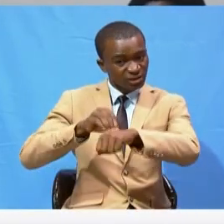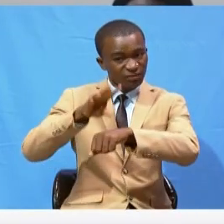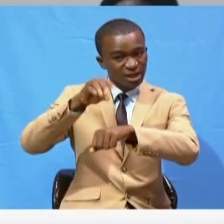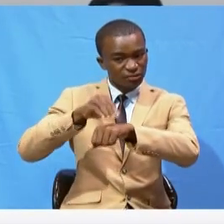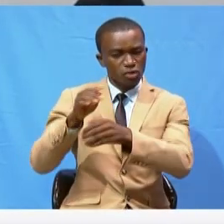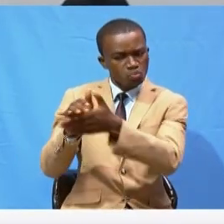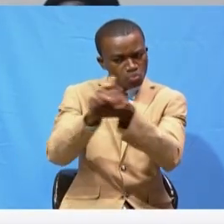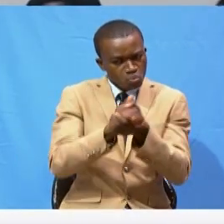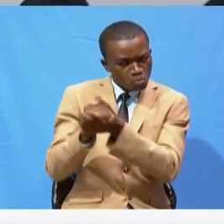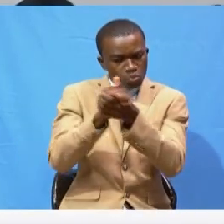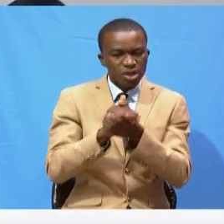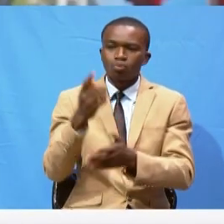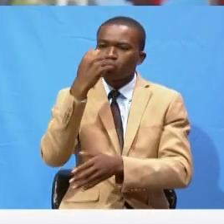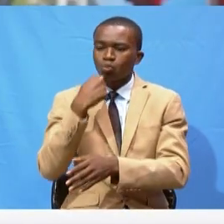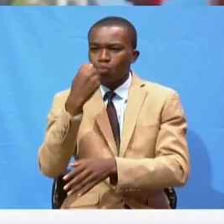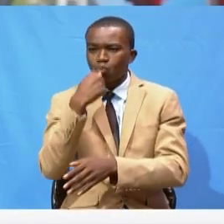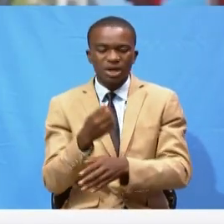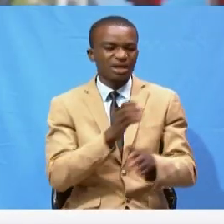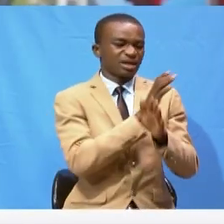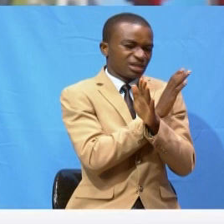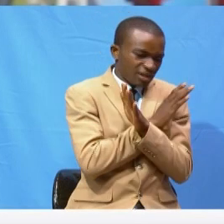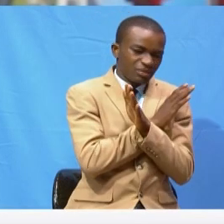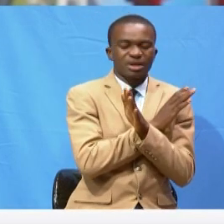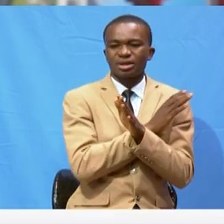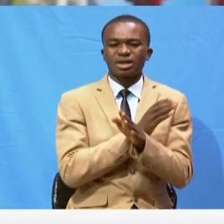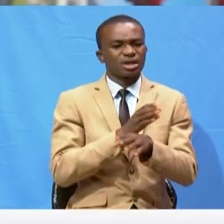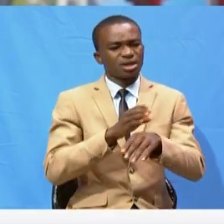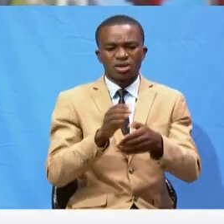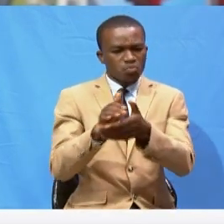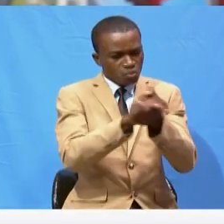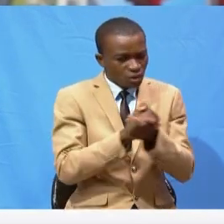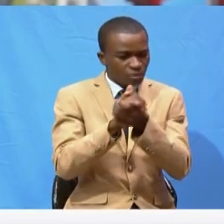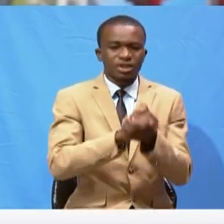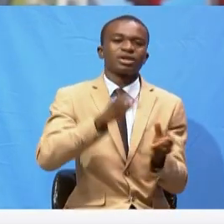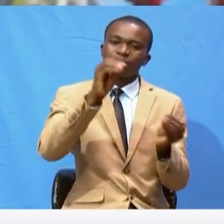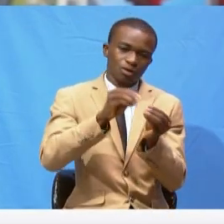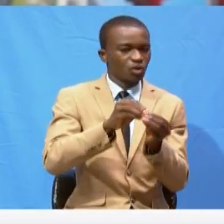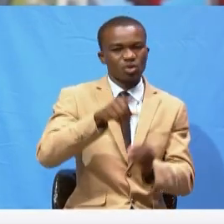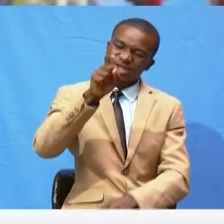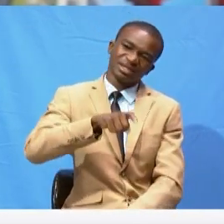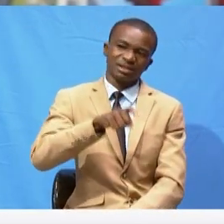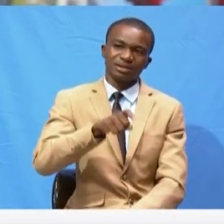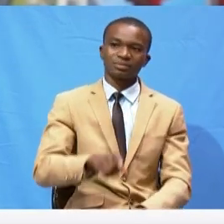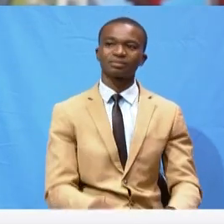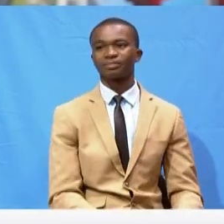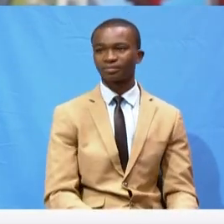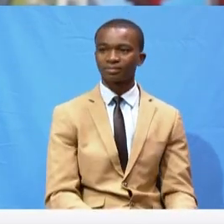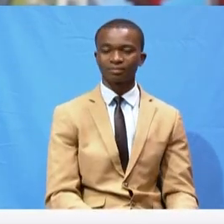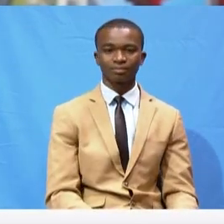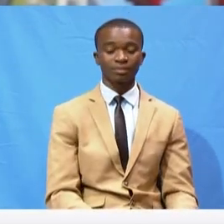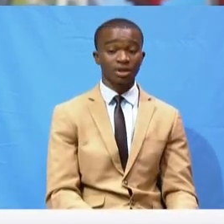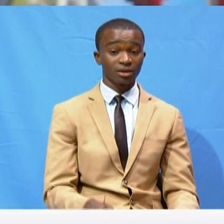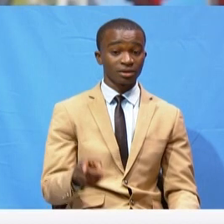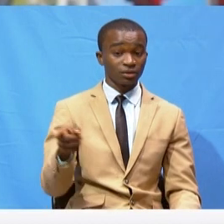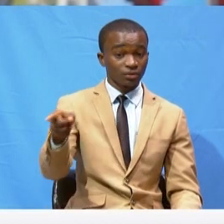the two countries. My co-chair, you can count on me in working very closely with you to